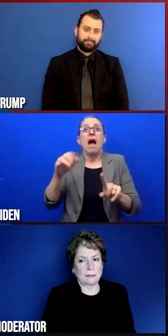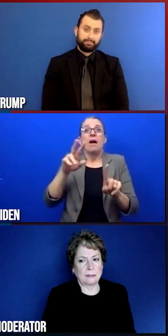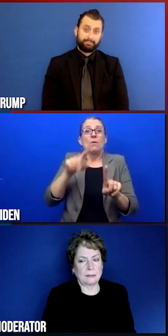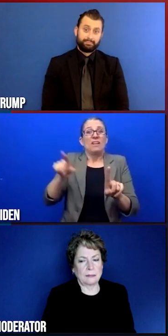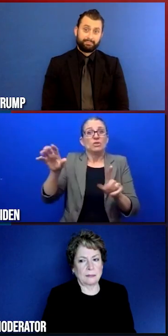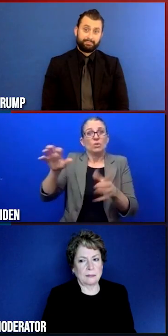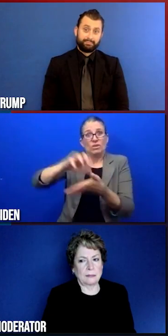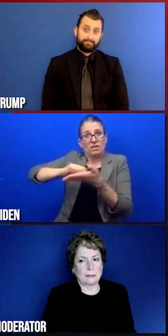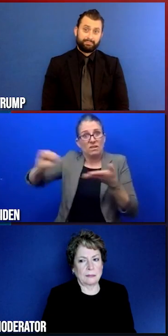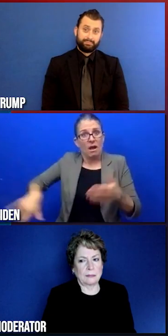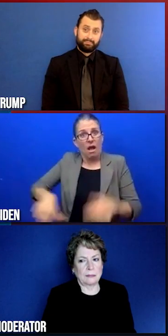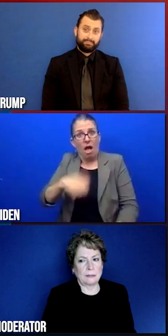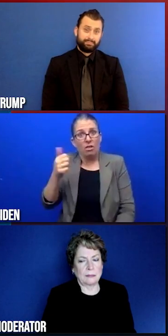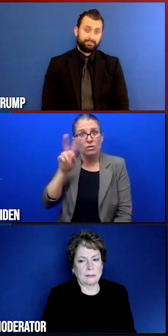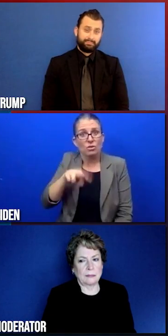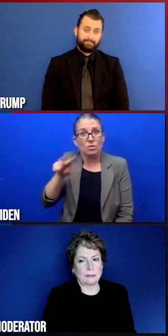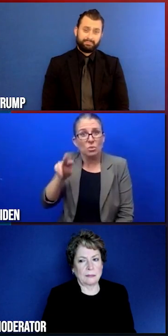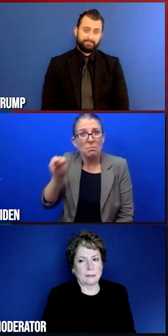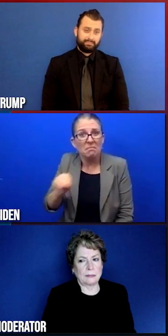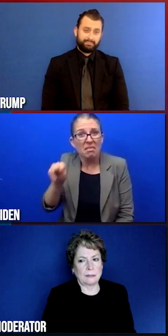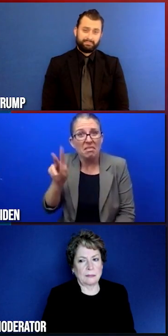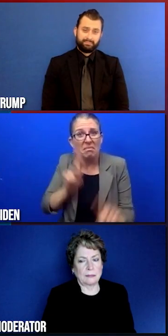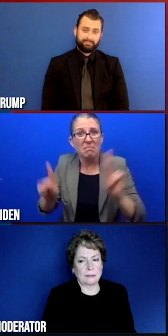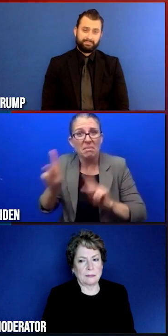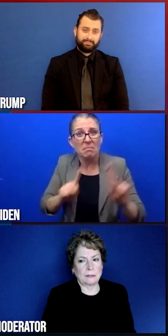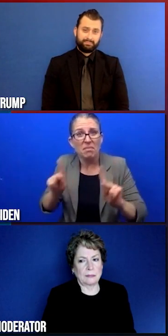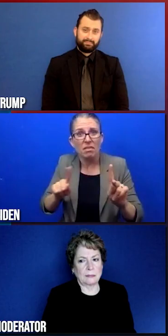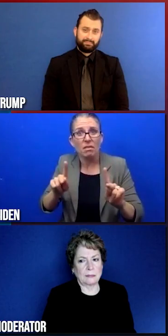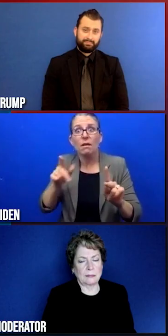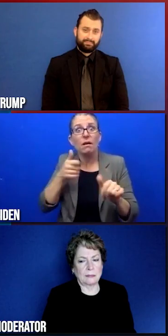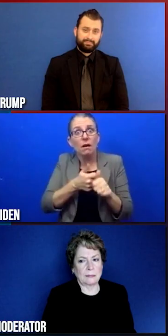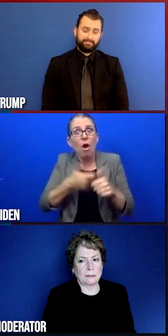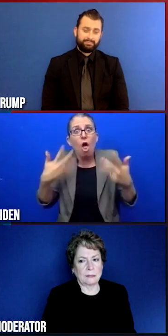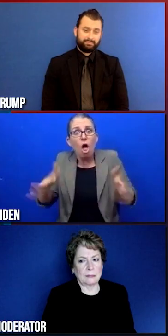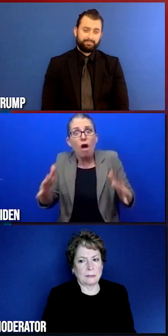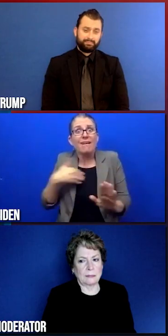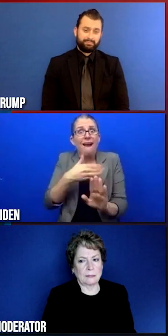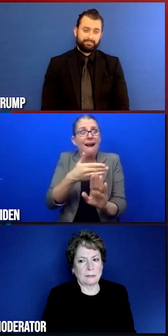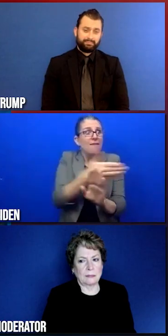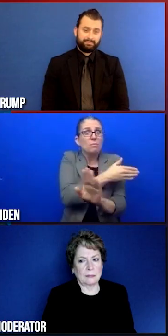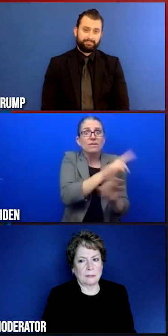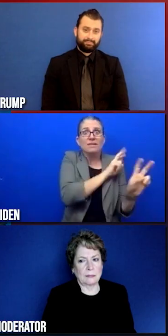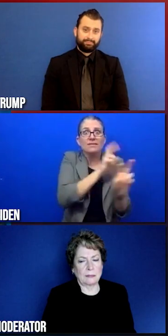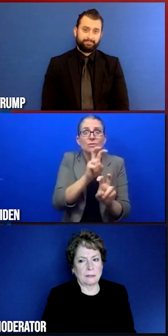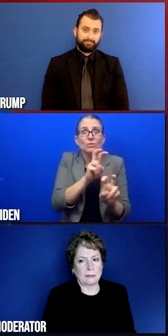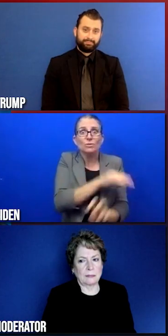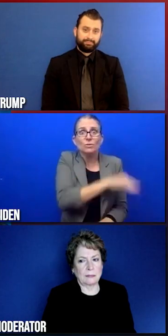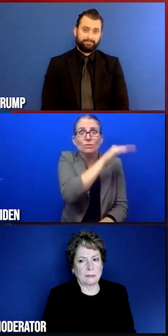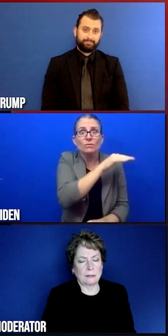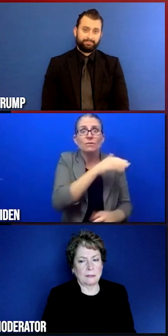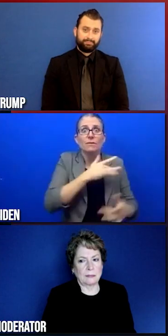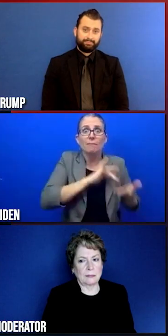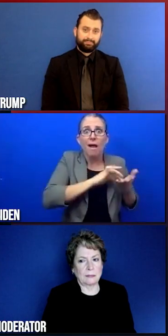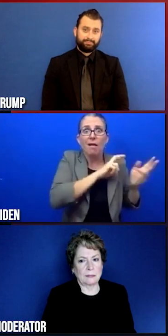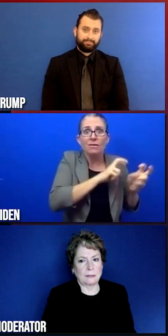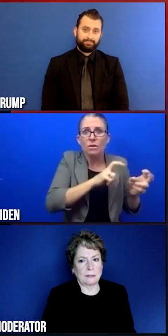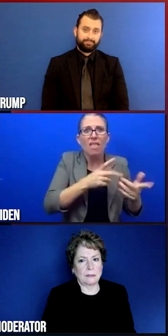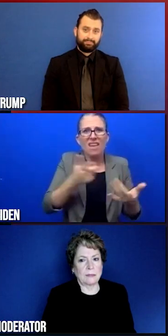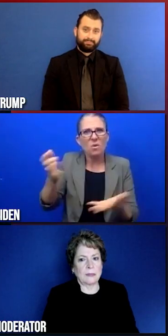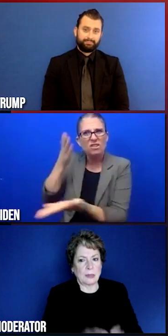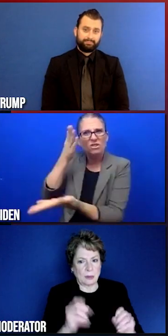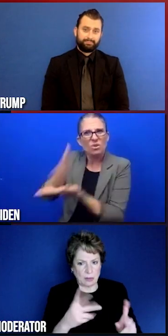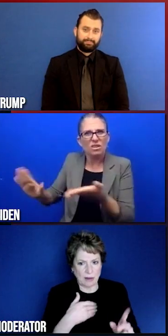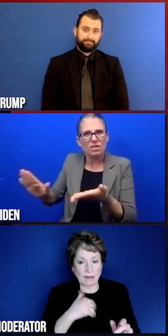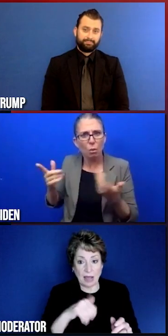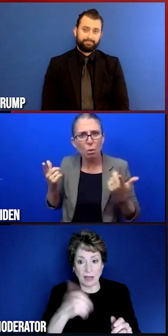And all the people from COVID are going to have pre-existing conditions. What are they going to do? I have a follow-up for you, Vice President Biden. It relates to something that